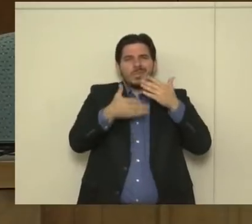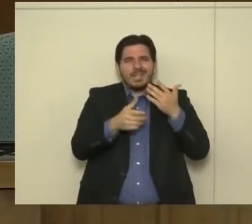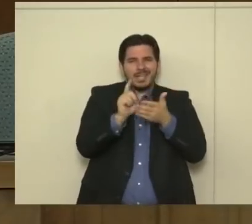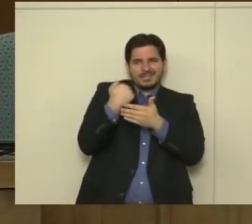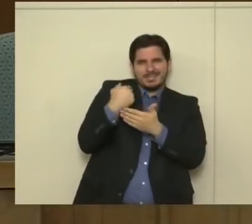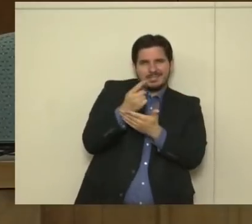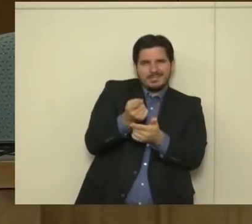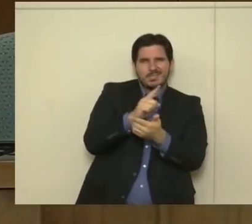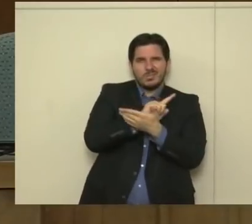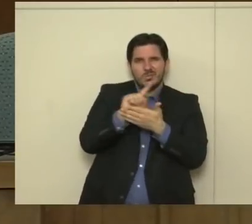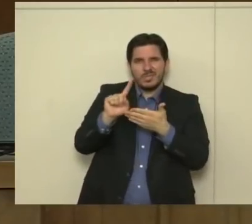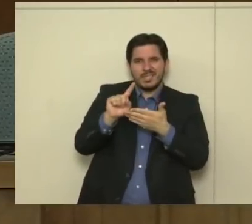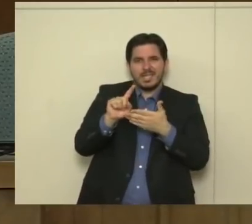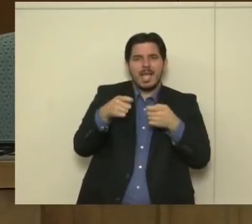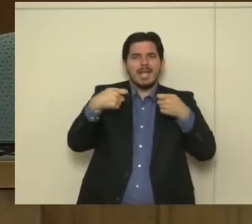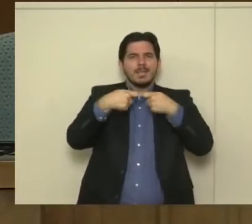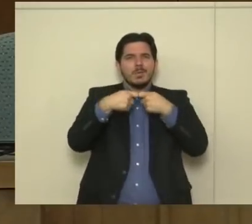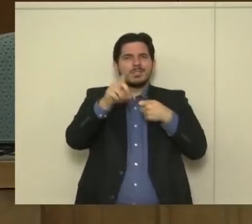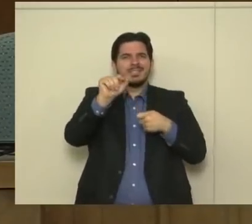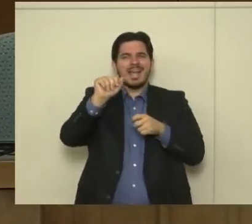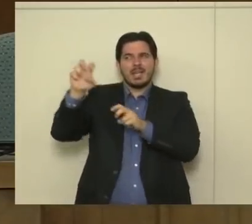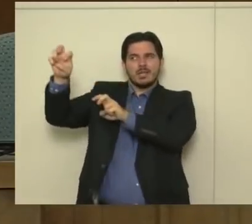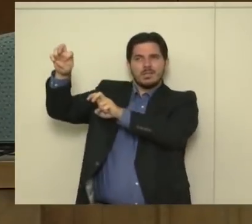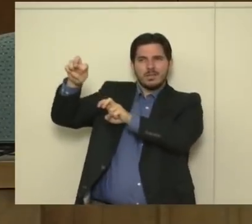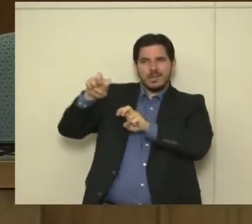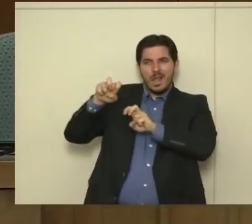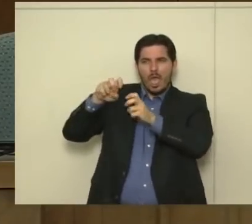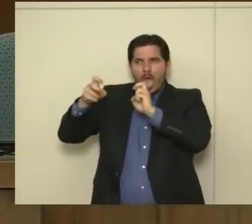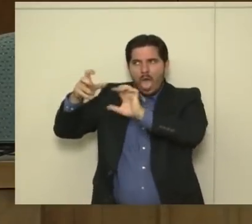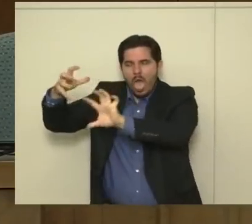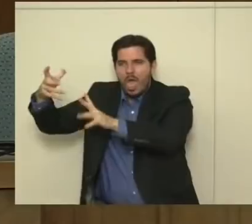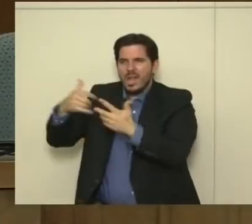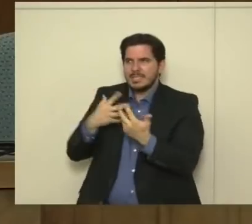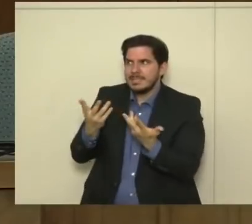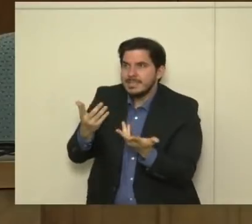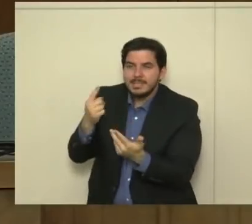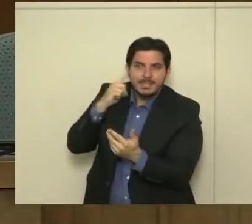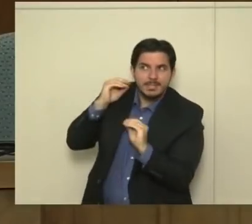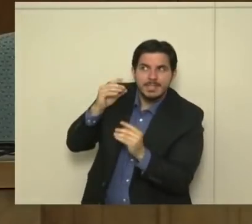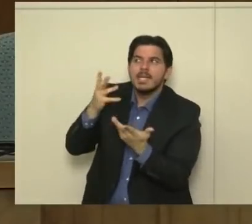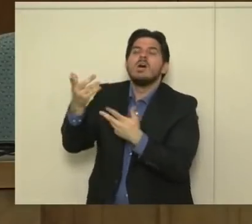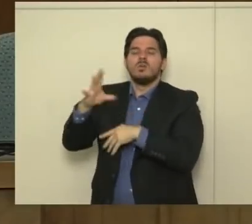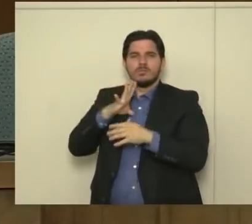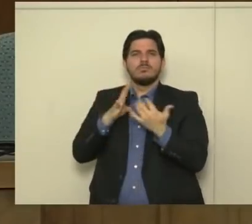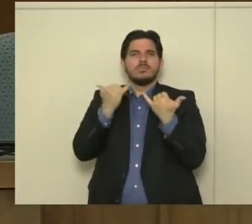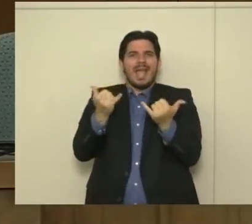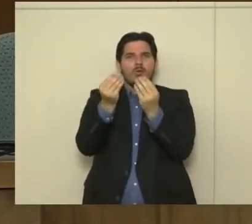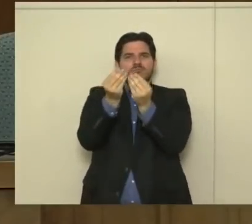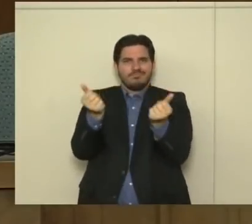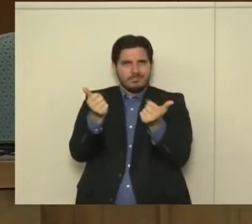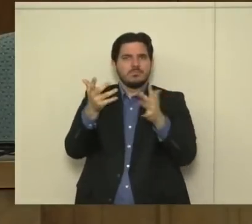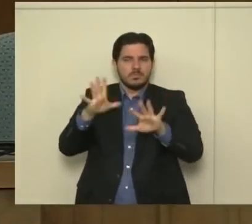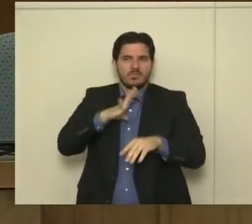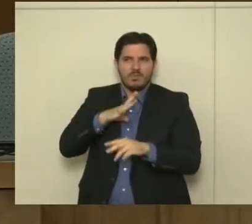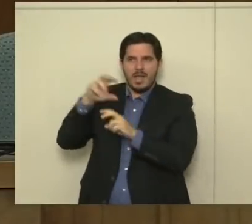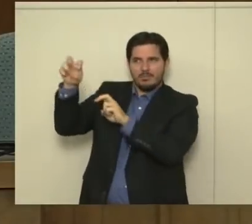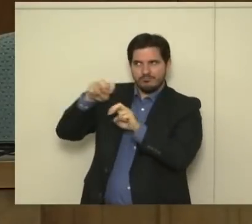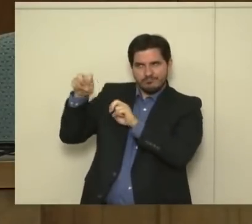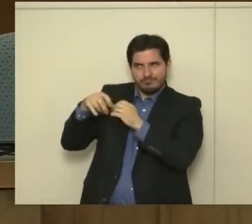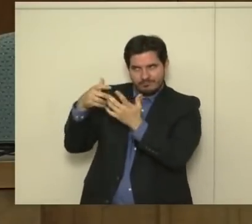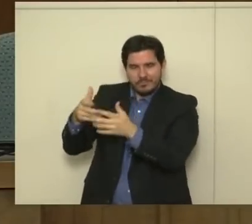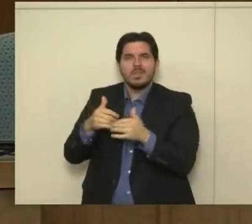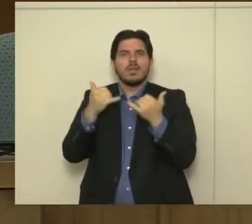the electronic data transfer. That's been fixed, but any kind of automated system like that will have some downtime.